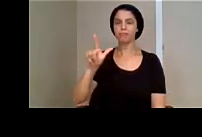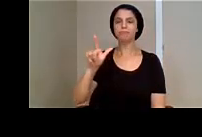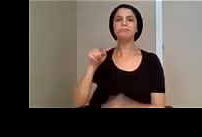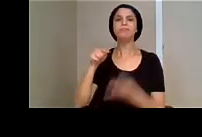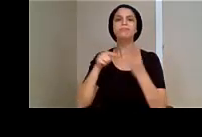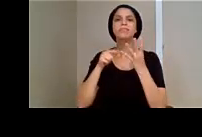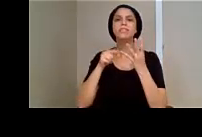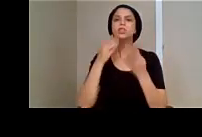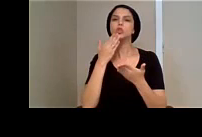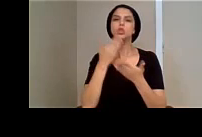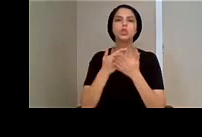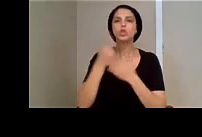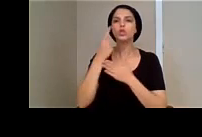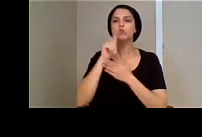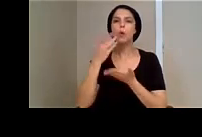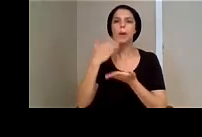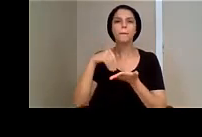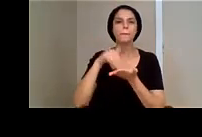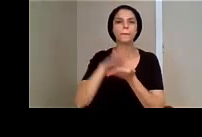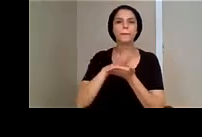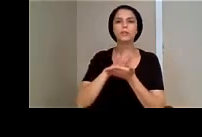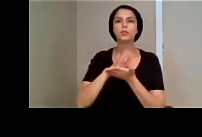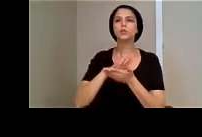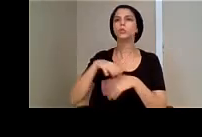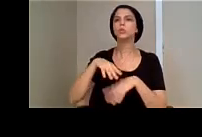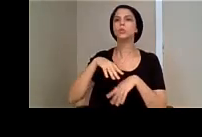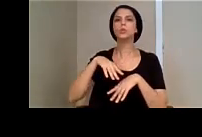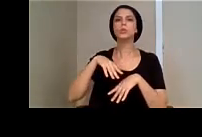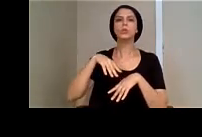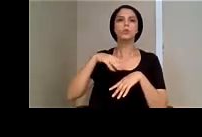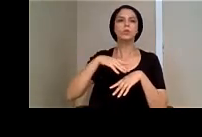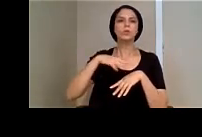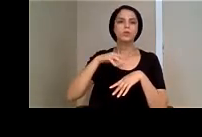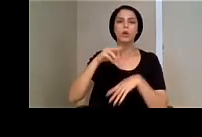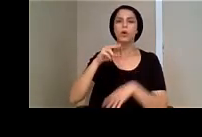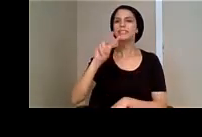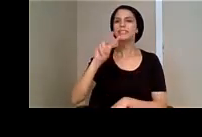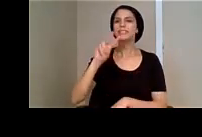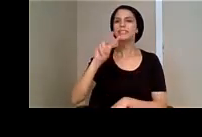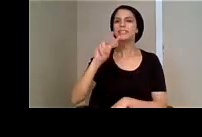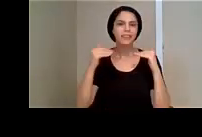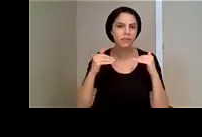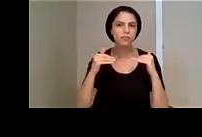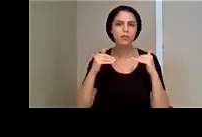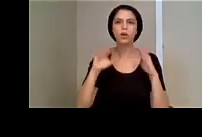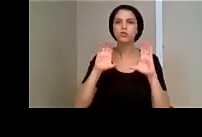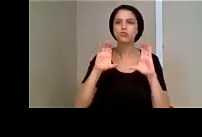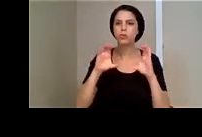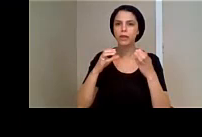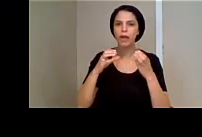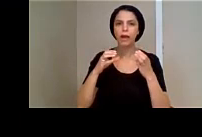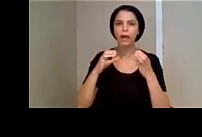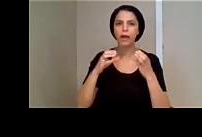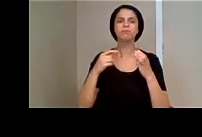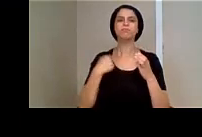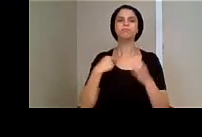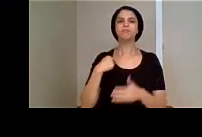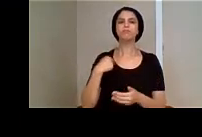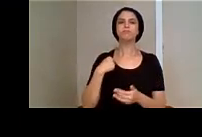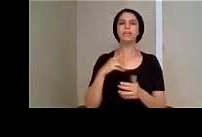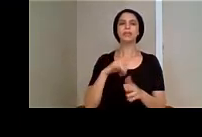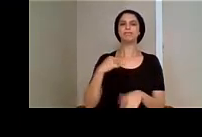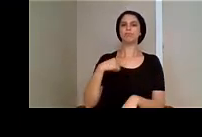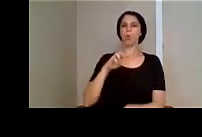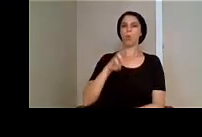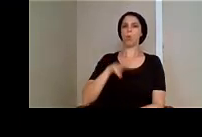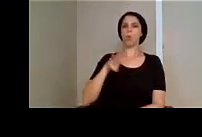at the secondary level. If I'm in a website development class and I'm making a website as part of the class, I may want the teacher to see that website.